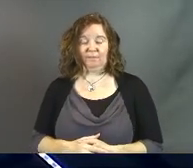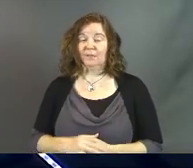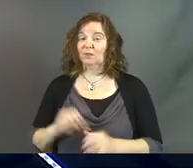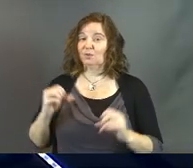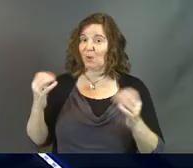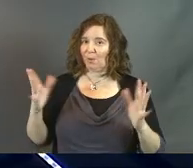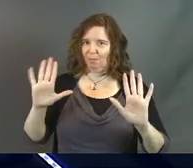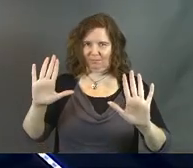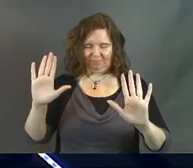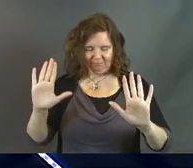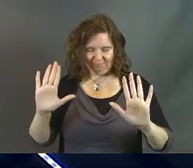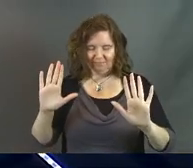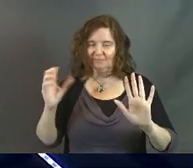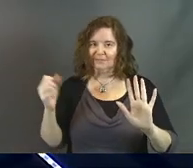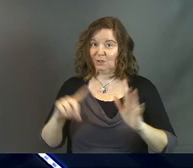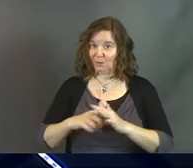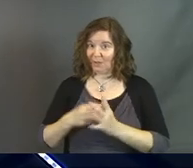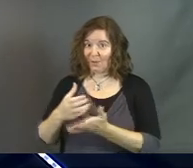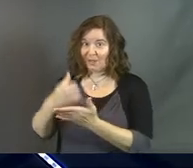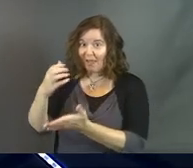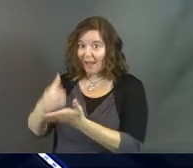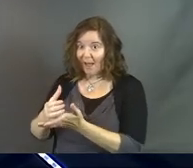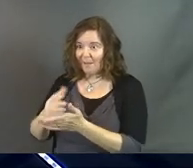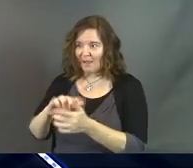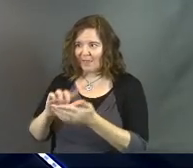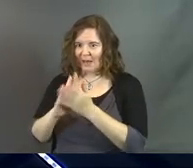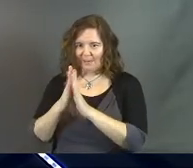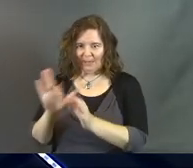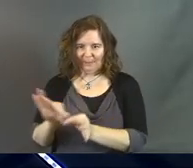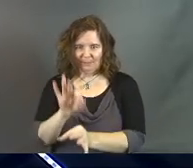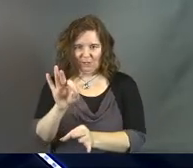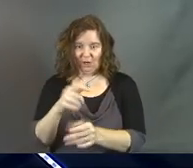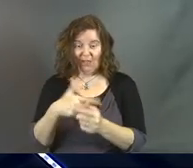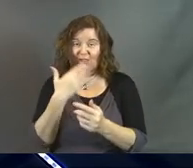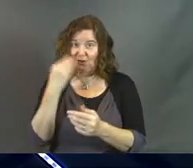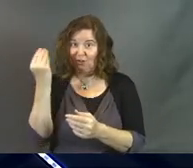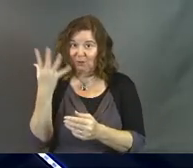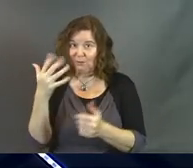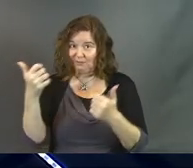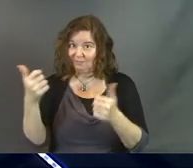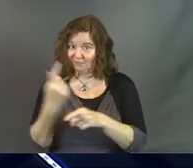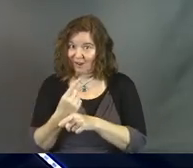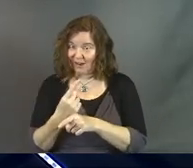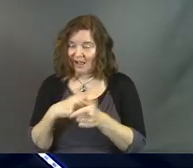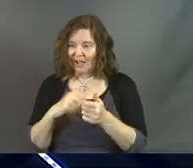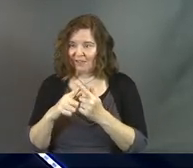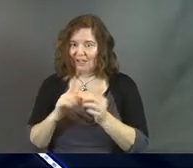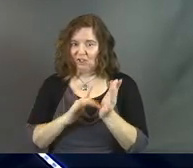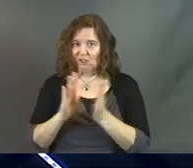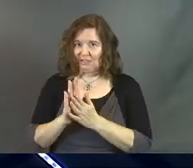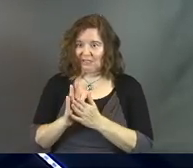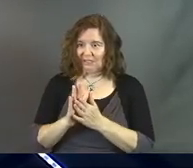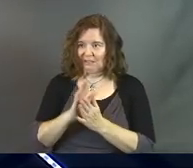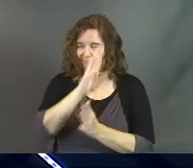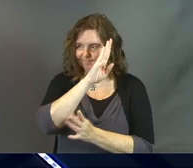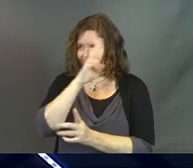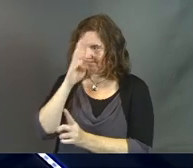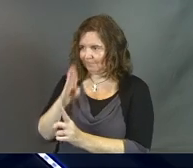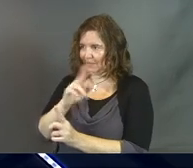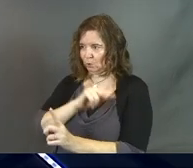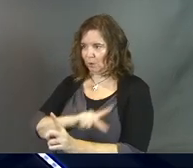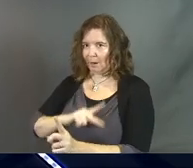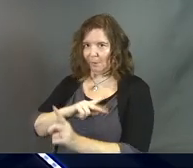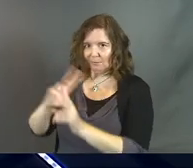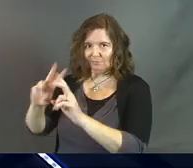So, okay, we start with the cup, and then it became spiritual and the good news, right? And then Jesus turned it into